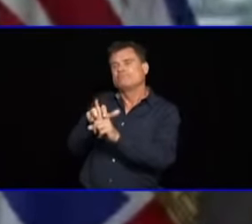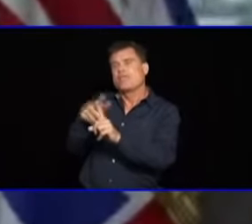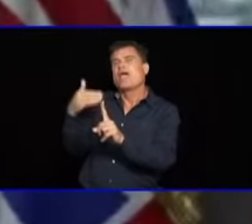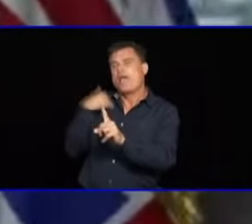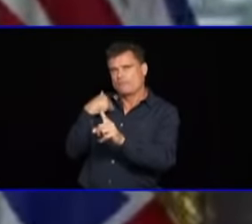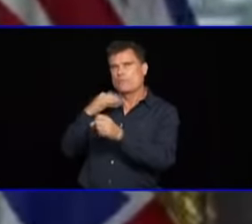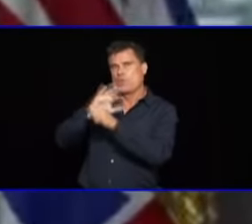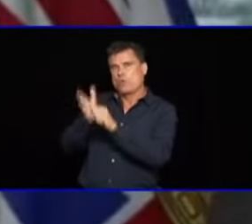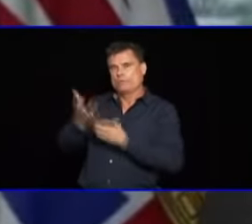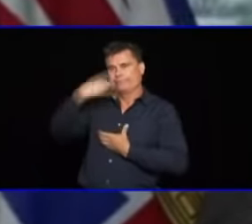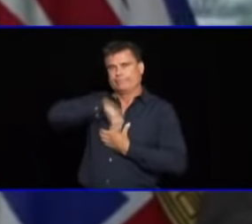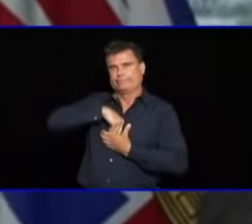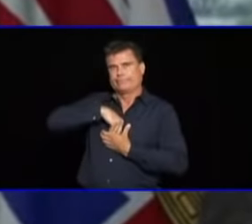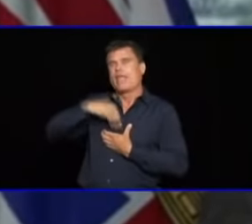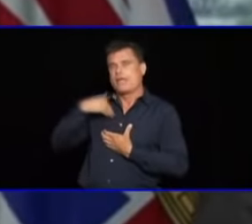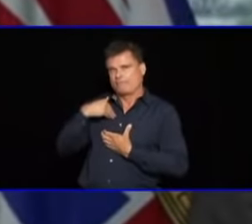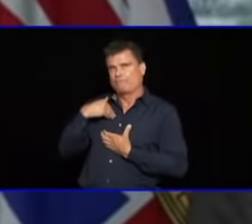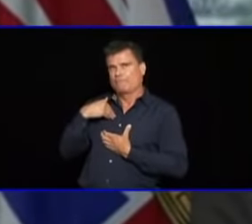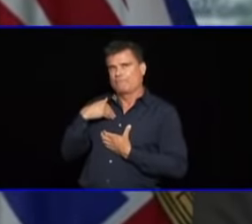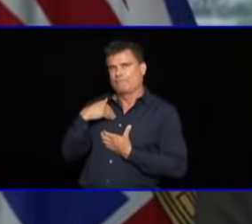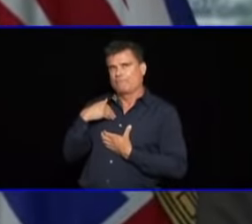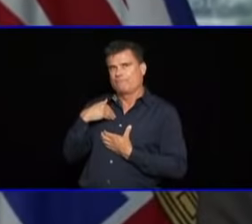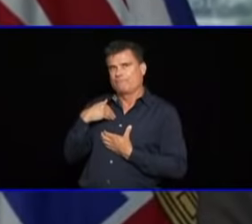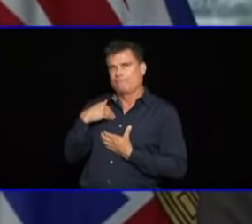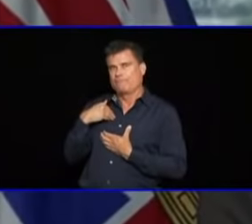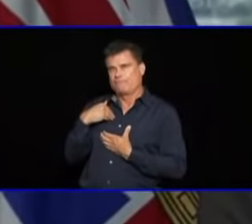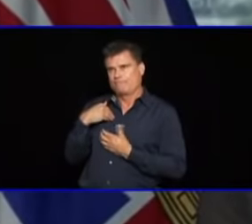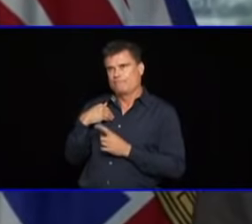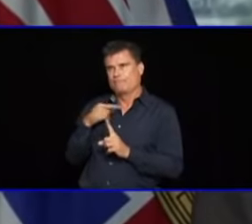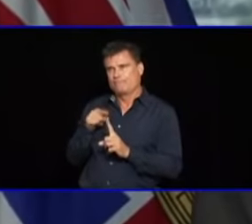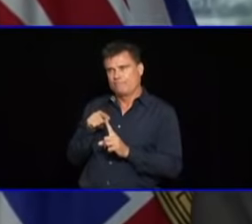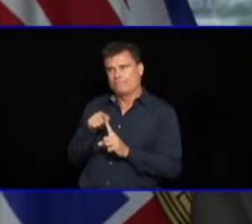BC across health authorities, that